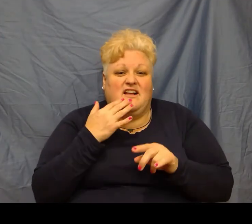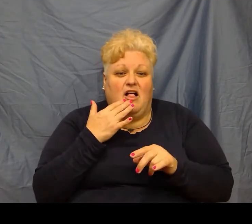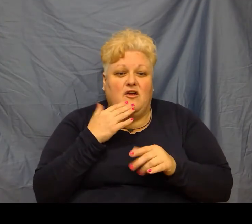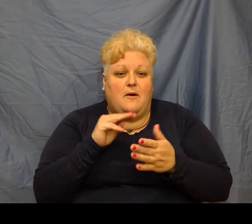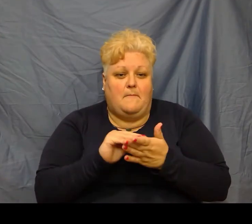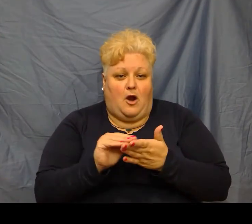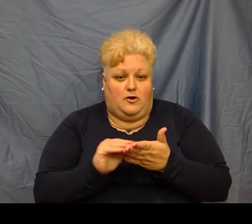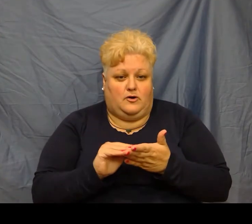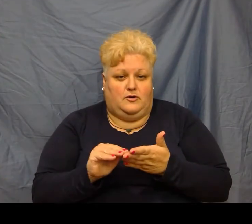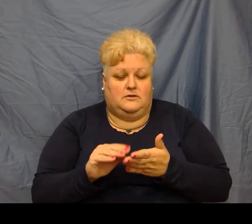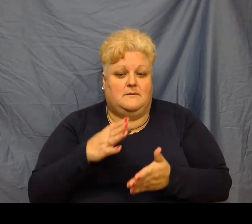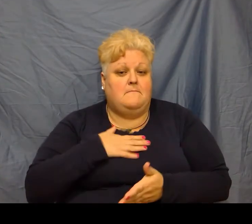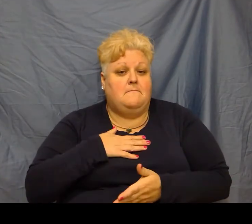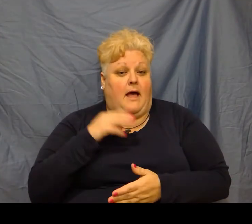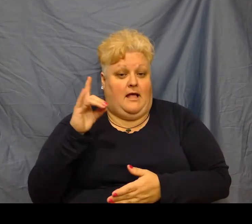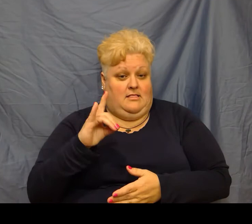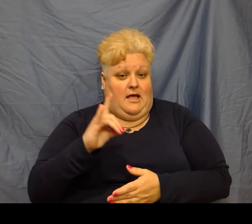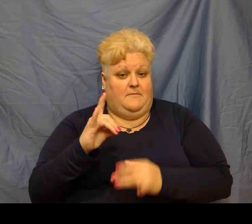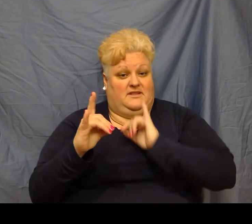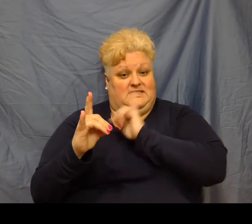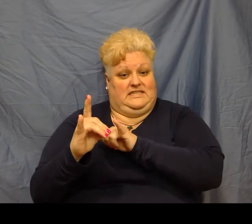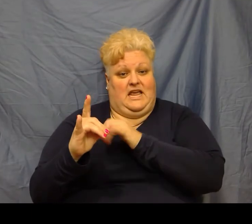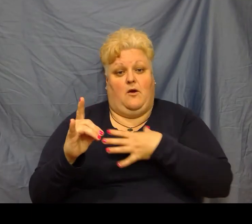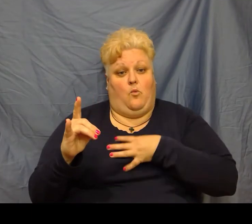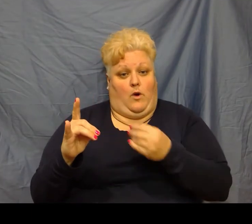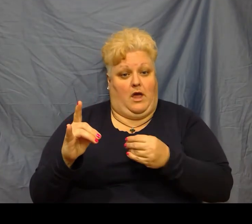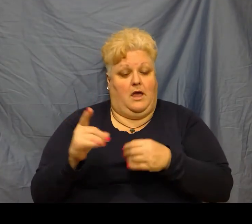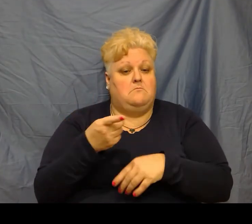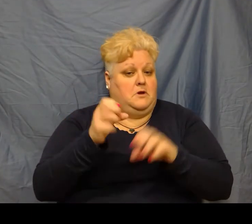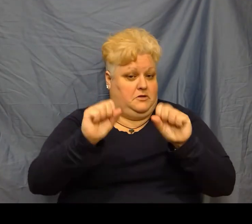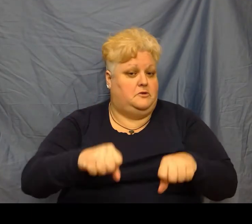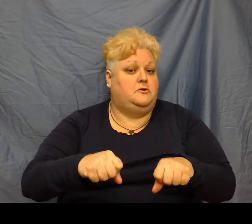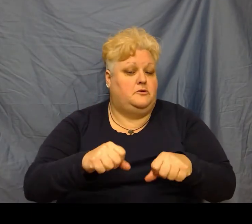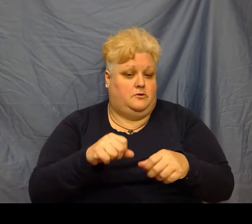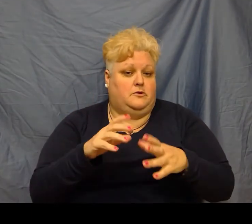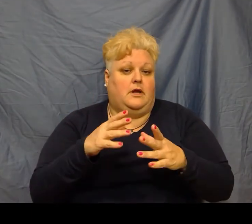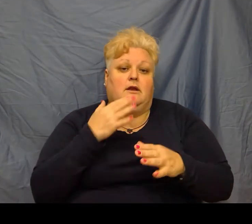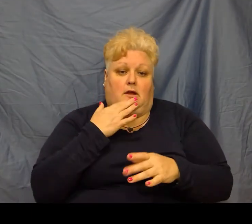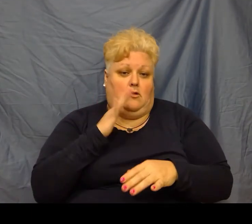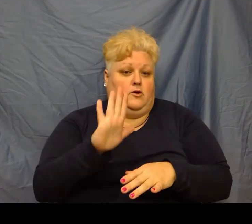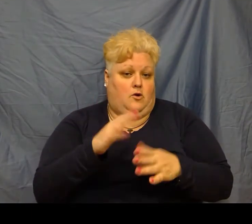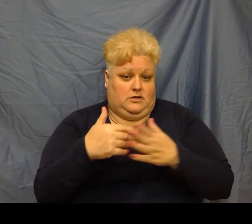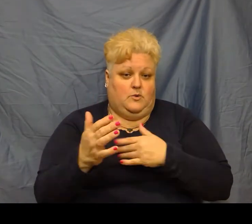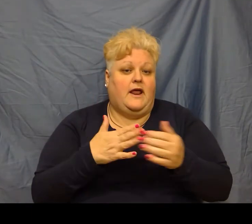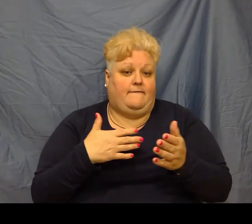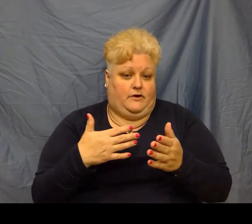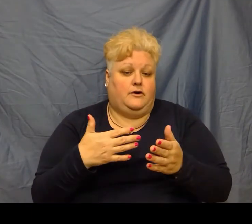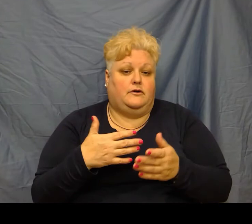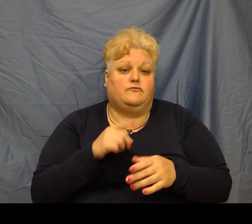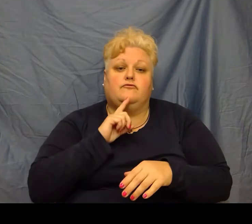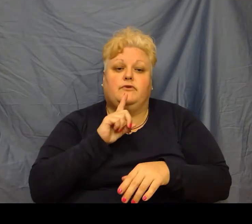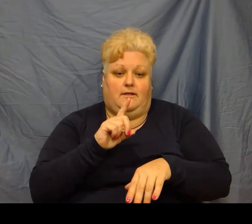colored markers, and I'm going to leave my llama white, but you can color yours however you want. It can be realistic. It can be super